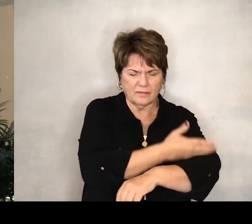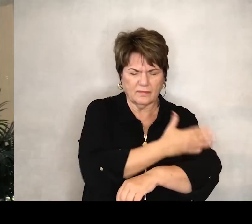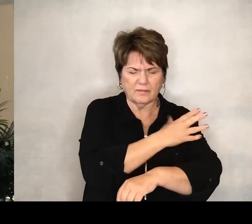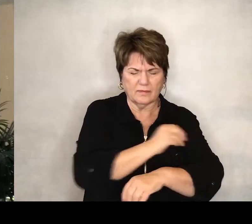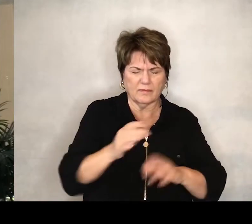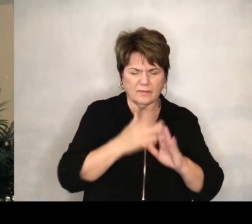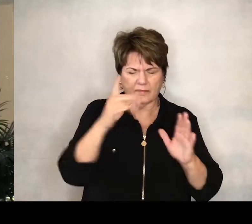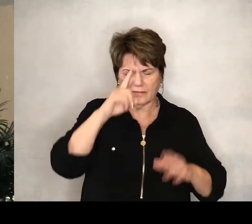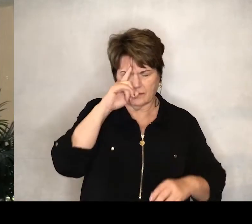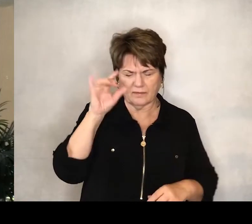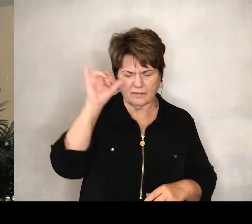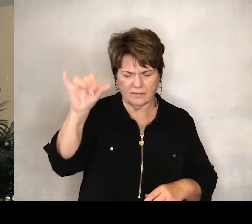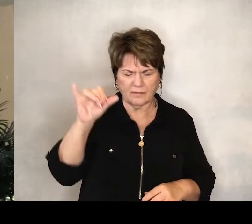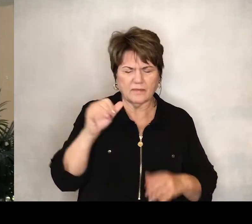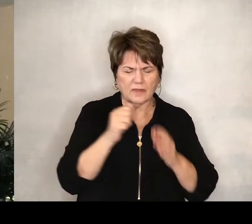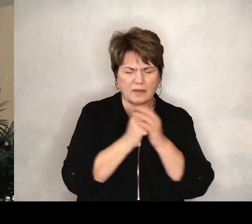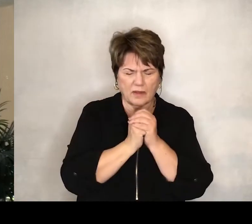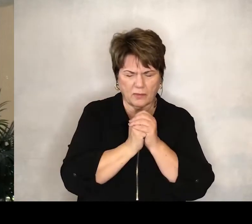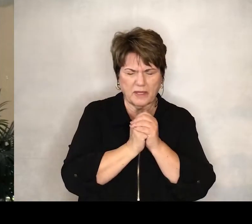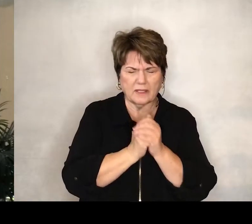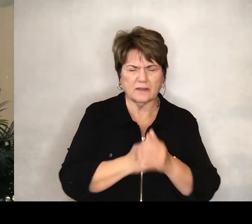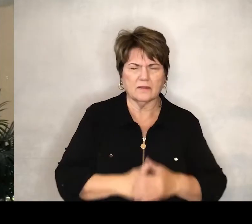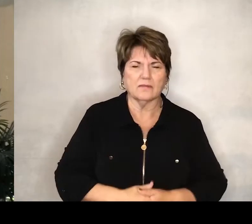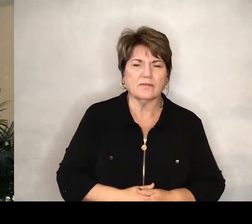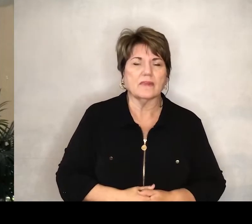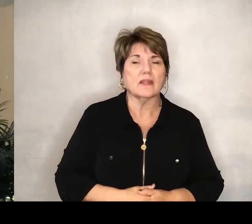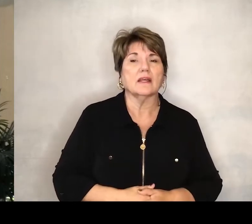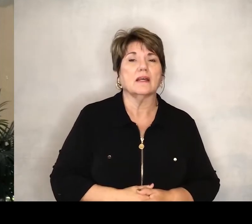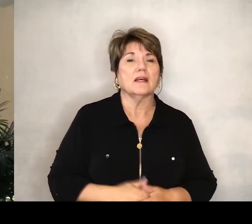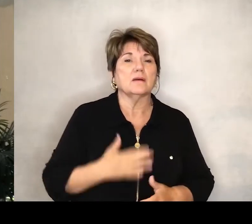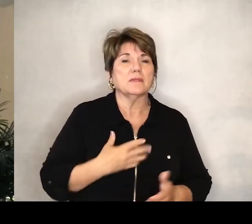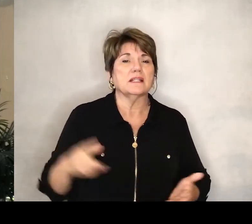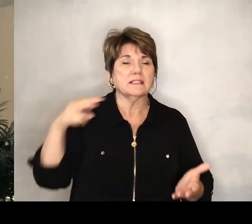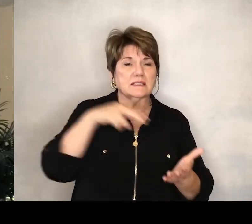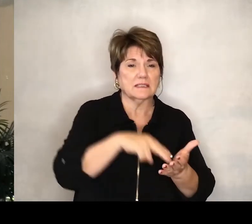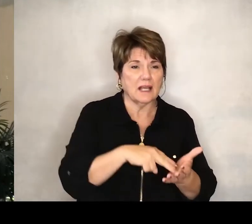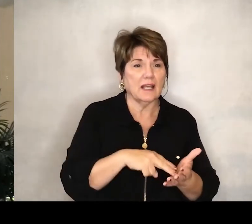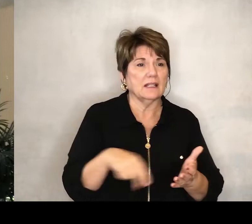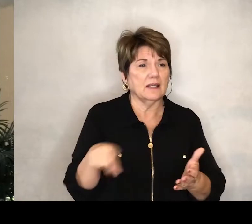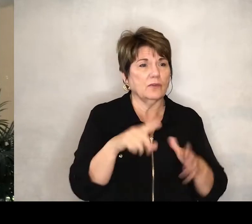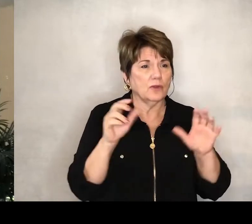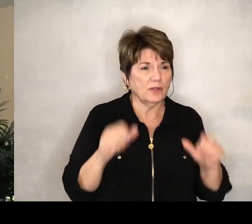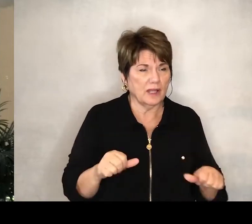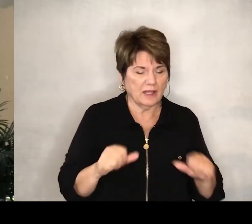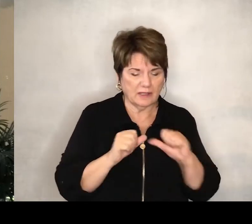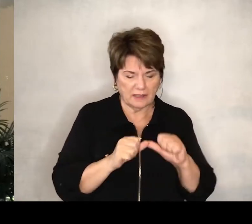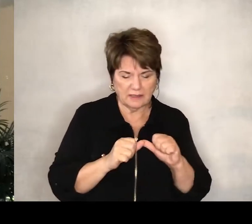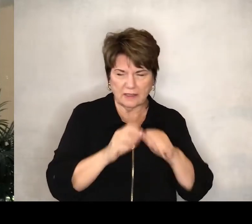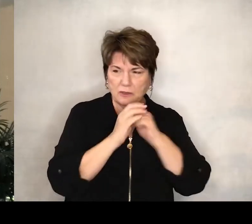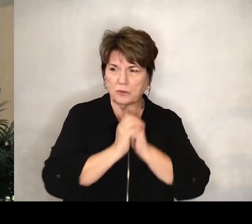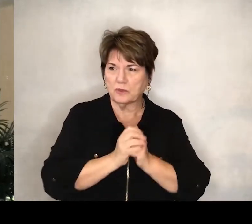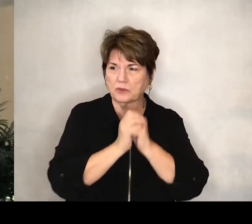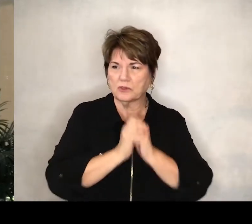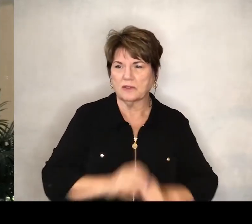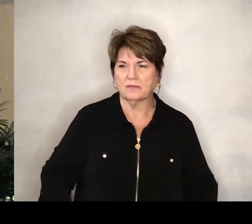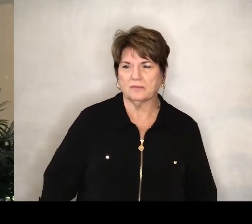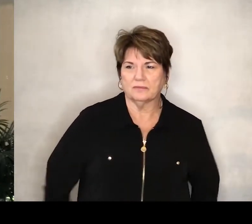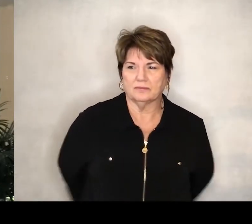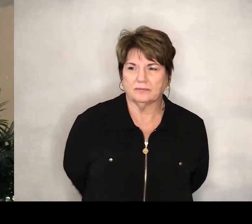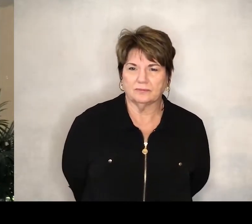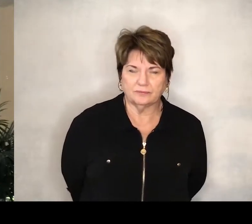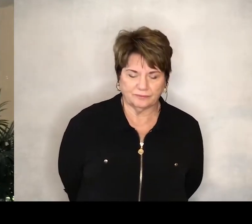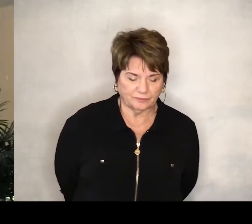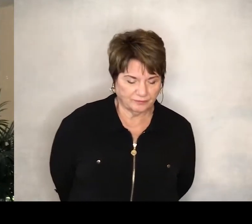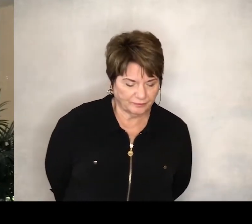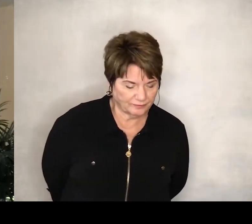power and the glory forever. Amen. Please stand now if you're able as we continue in worship.